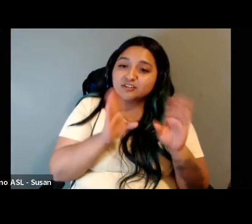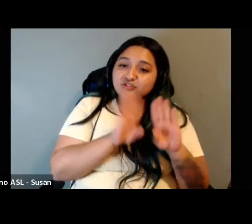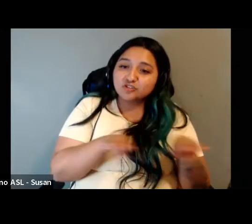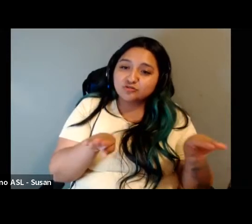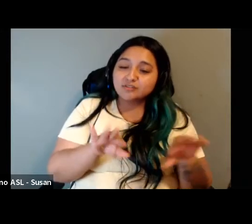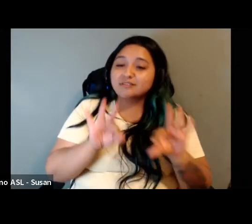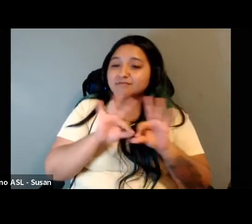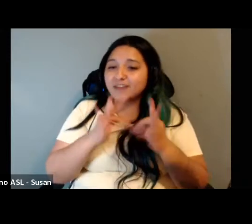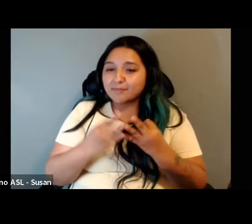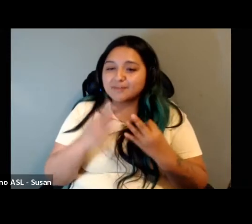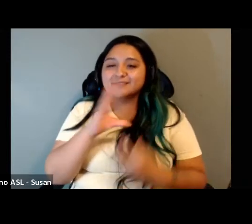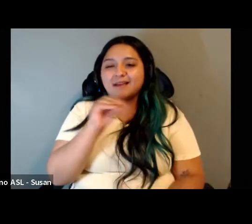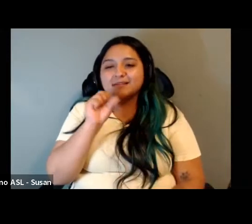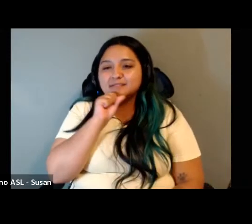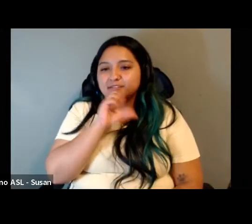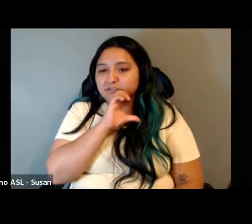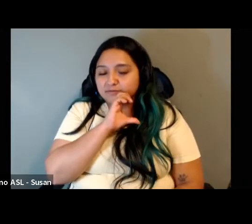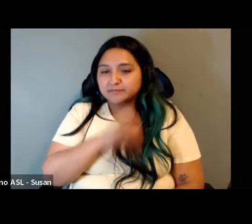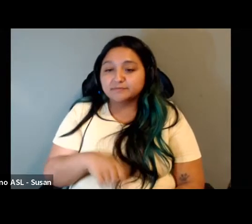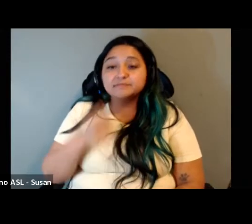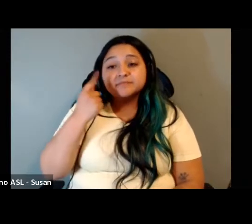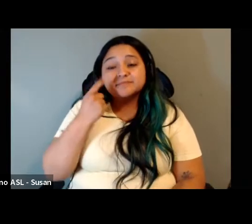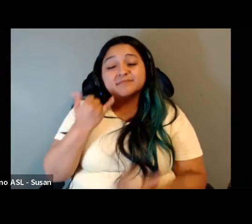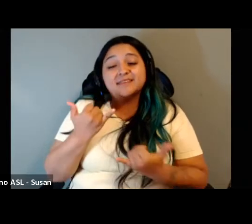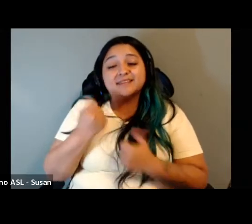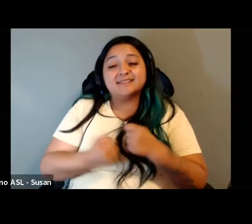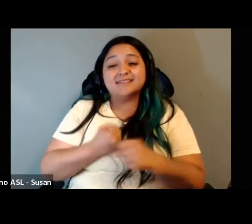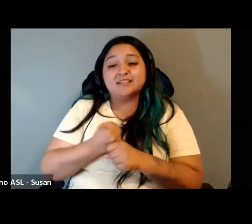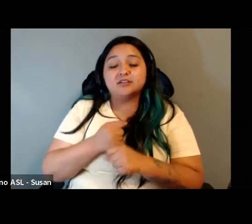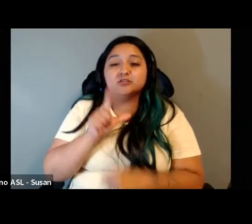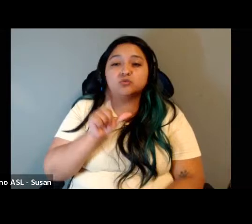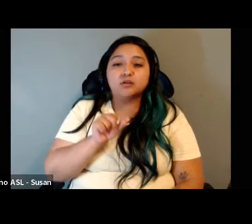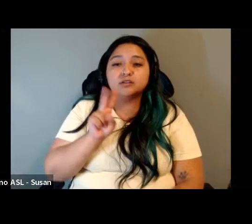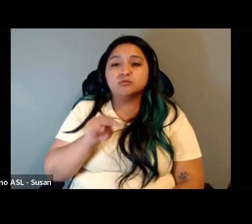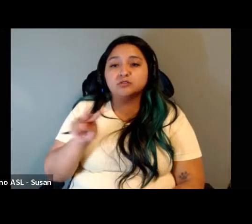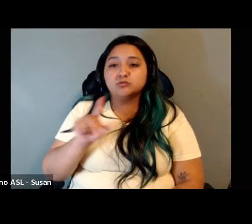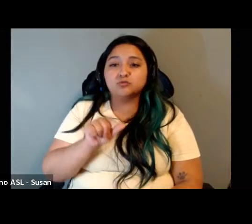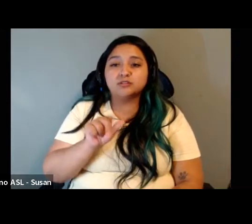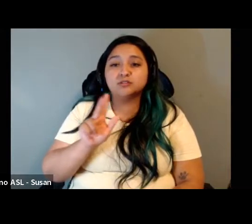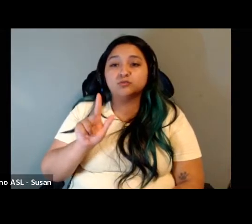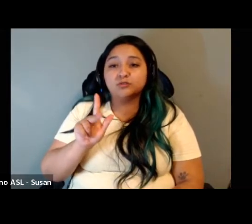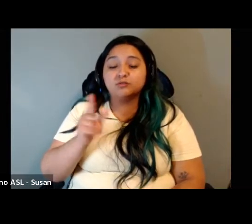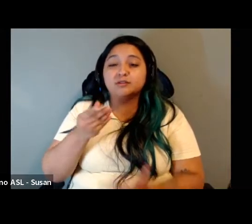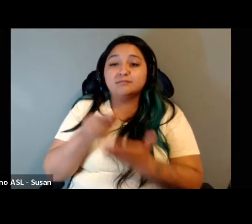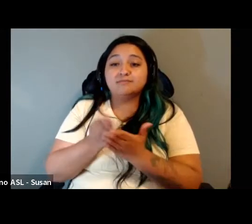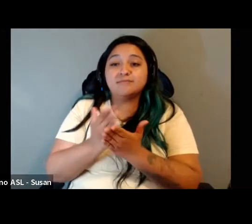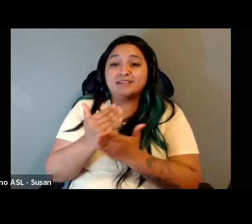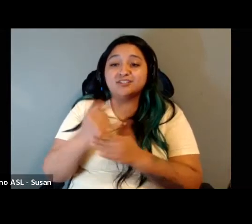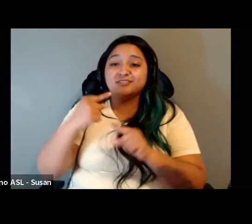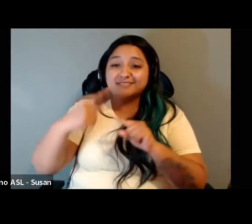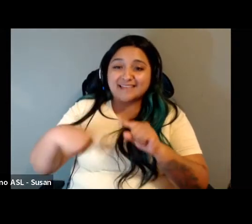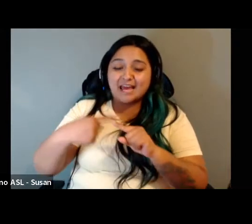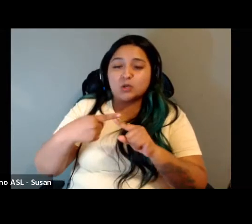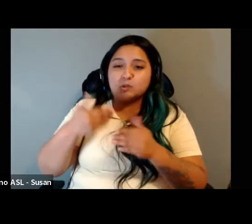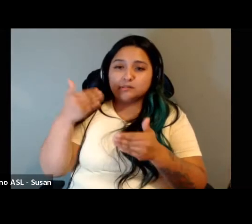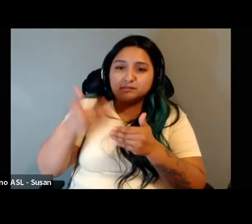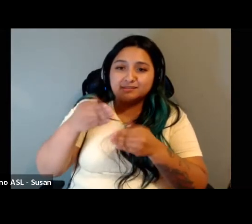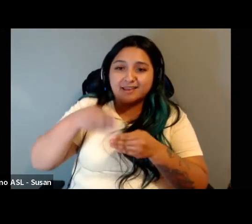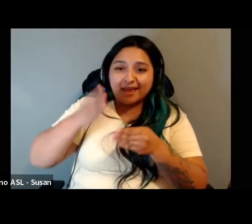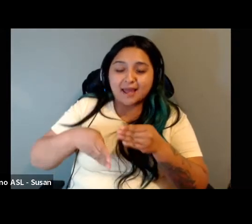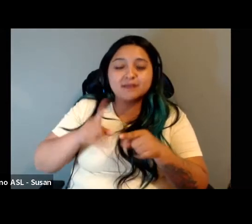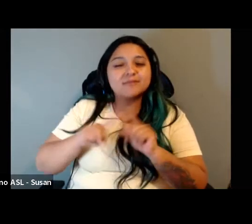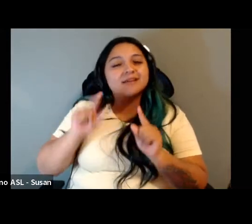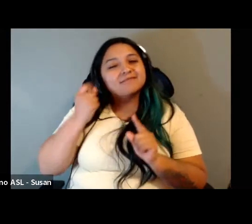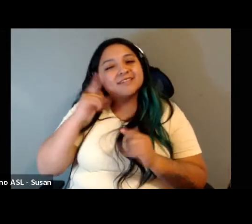Although we're completing the annual budget cycle for 22-23, this is also really a new beginning. You know, the budget cycle is